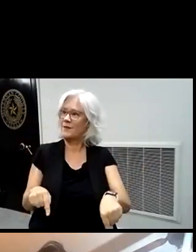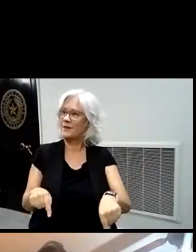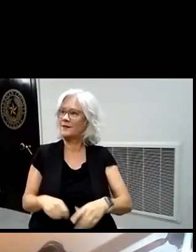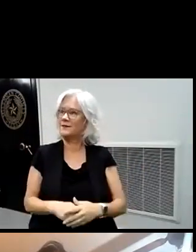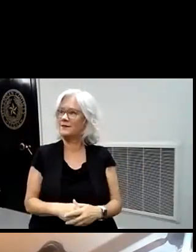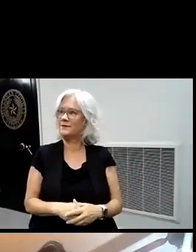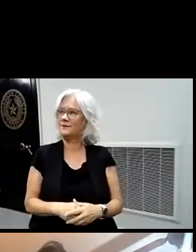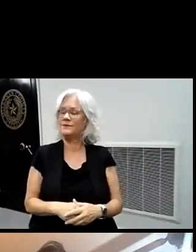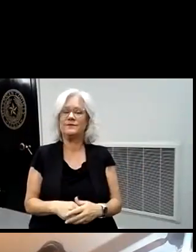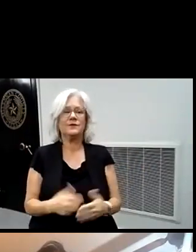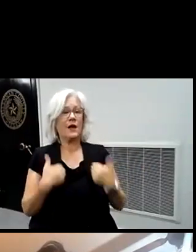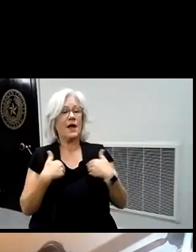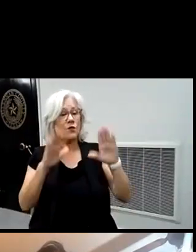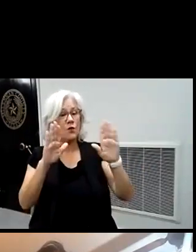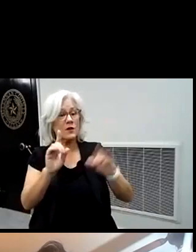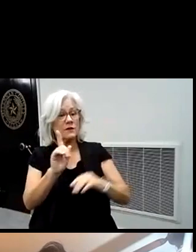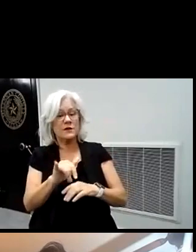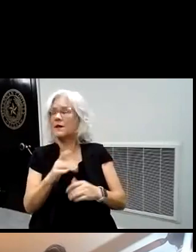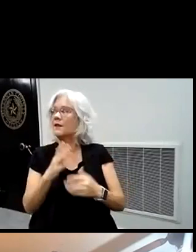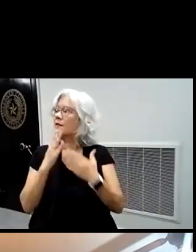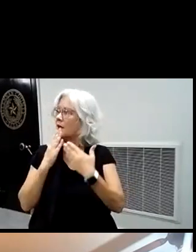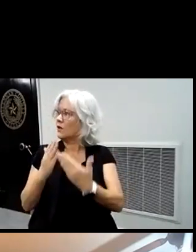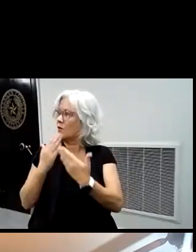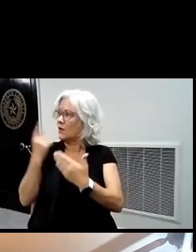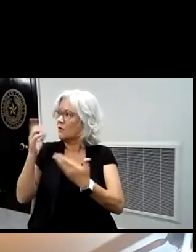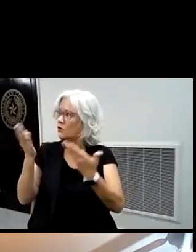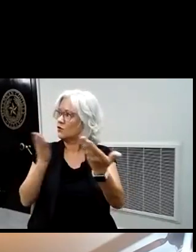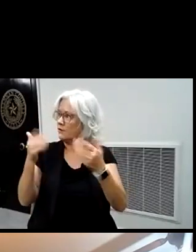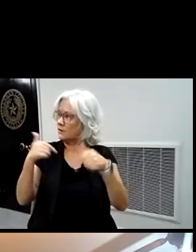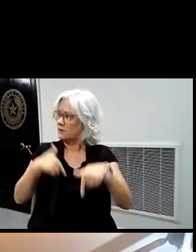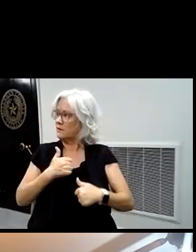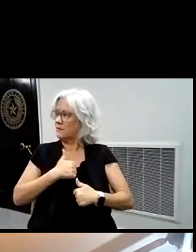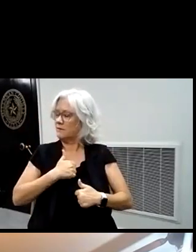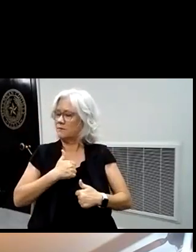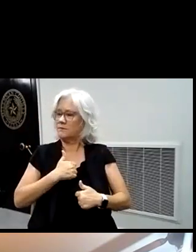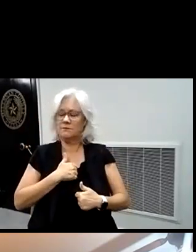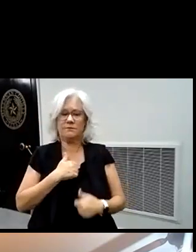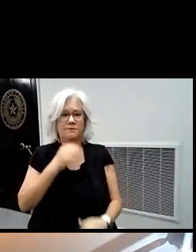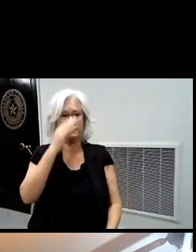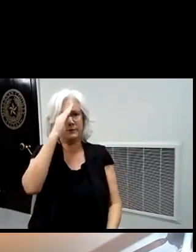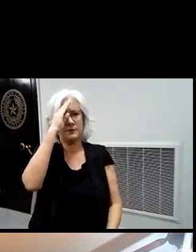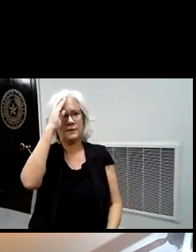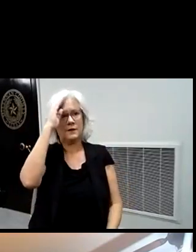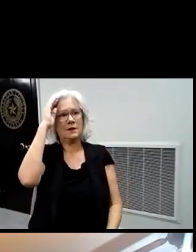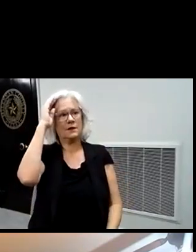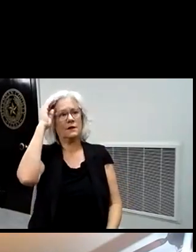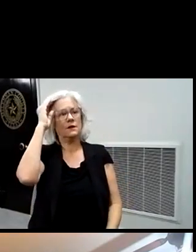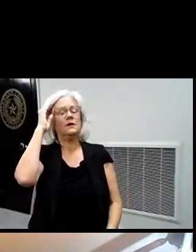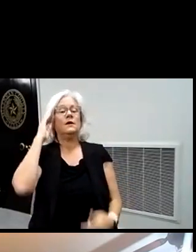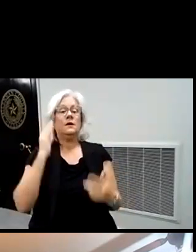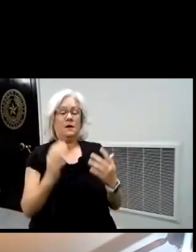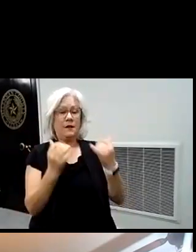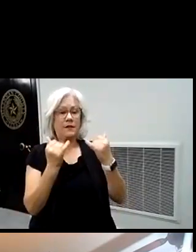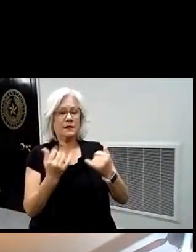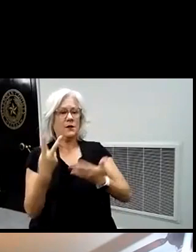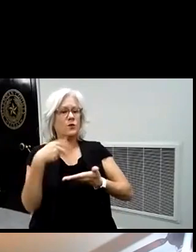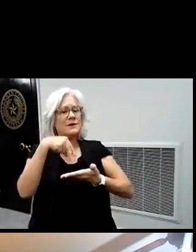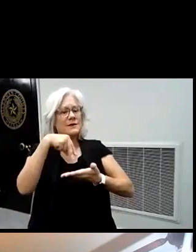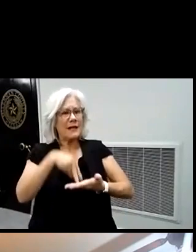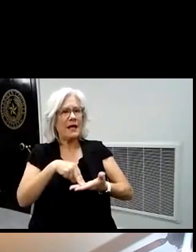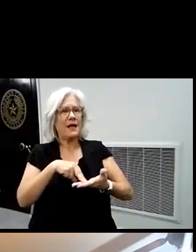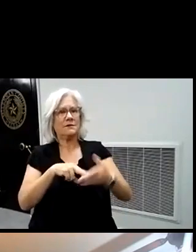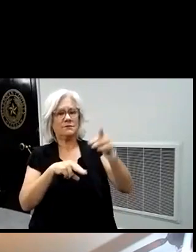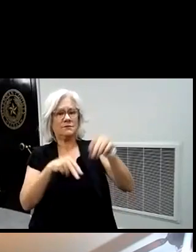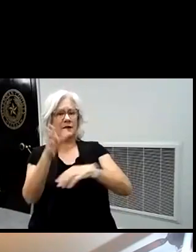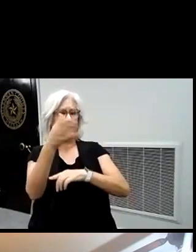sir. thank you. Thank you, and thank you for your service. Okay, at this time, let's stand. We'll do the pledge